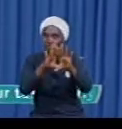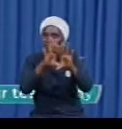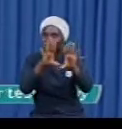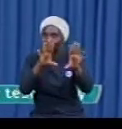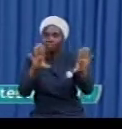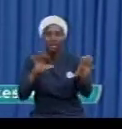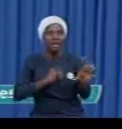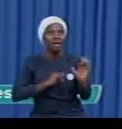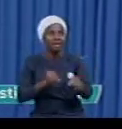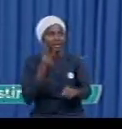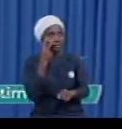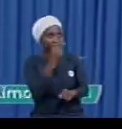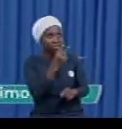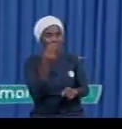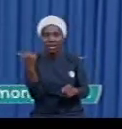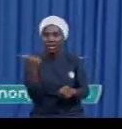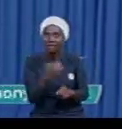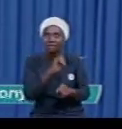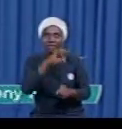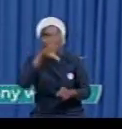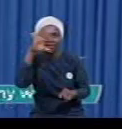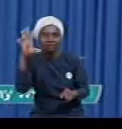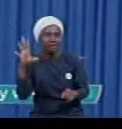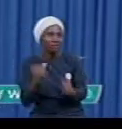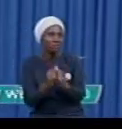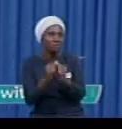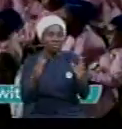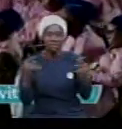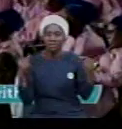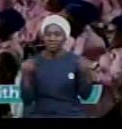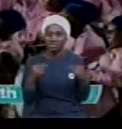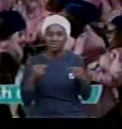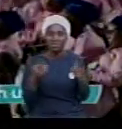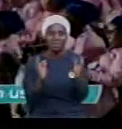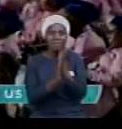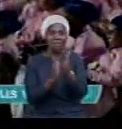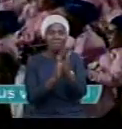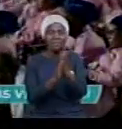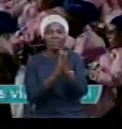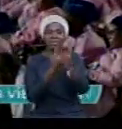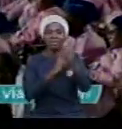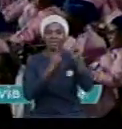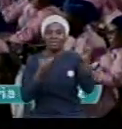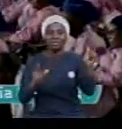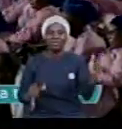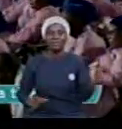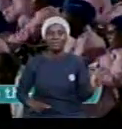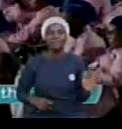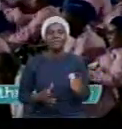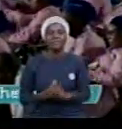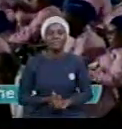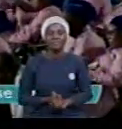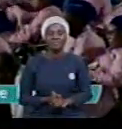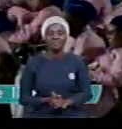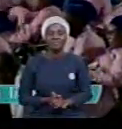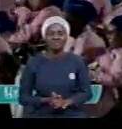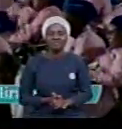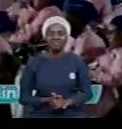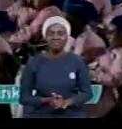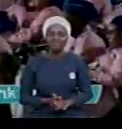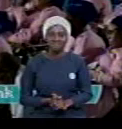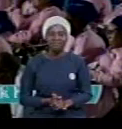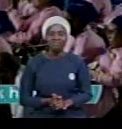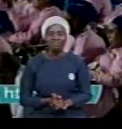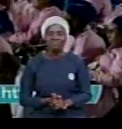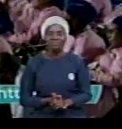light, I can see anybody without pain. Praise the Lord! Isn't the love of Jesus something